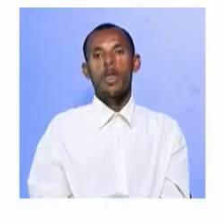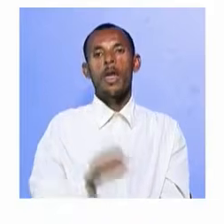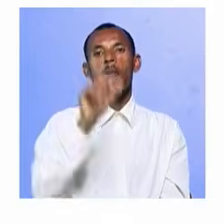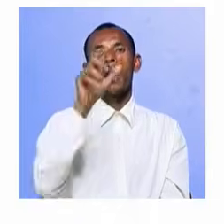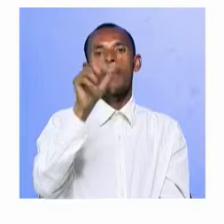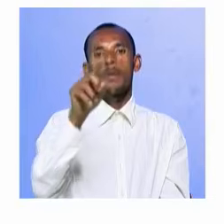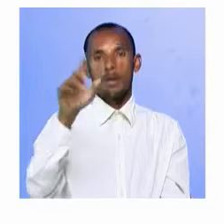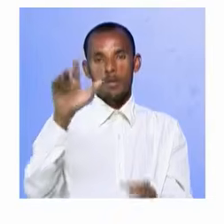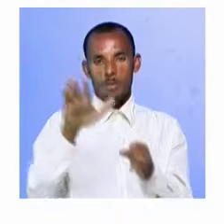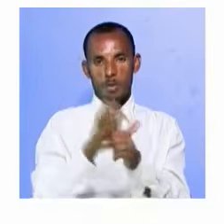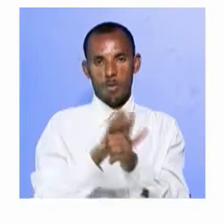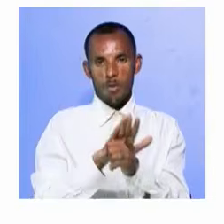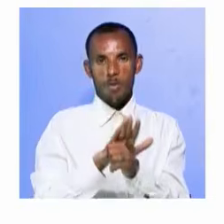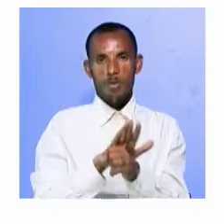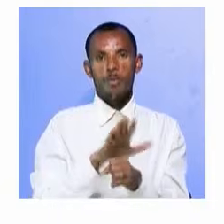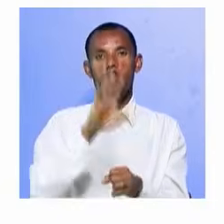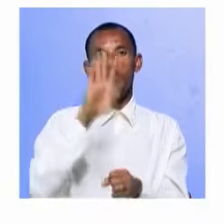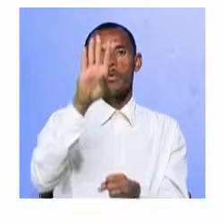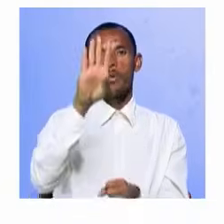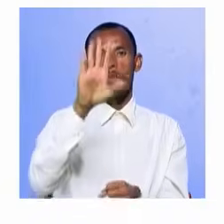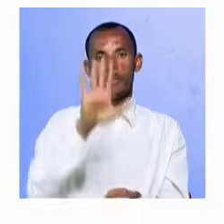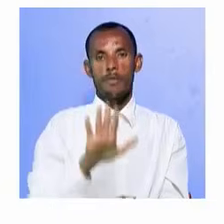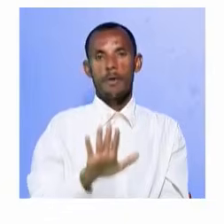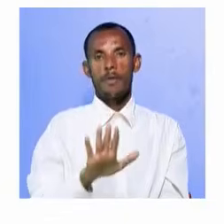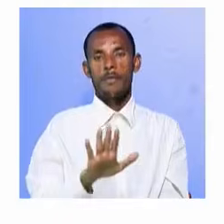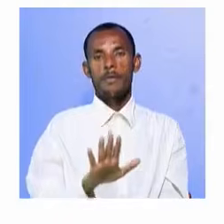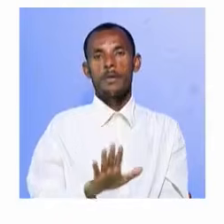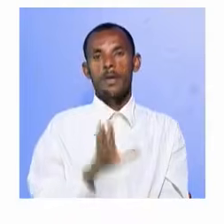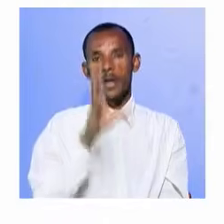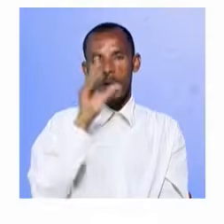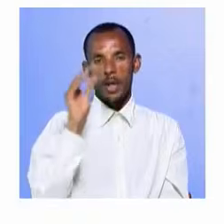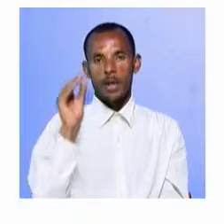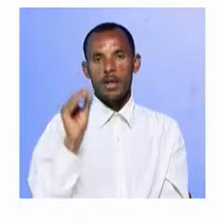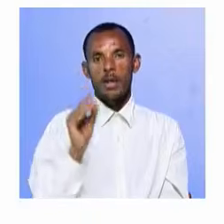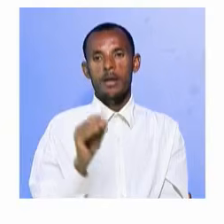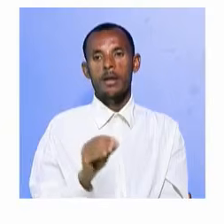11, 4 over 5, and